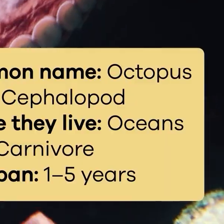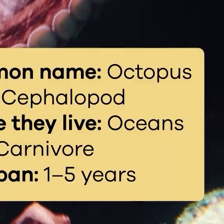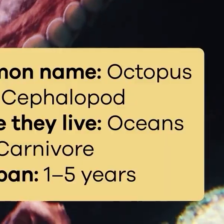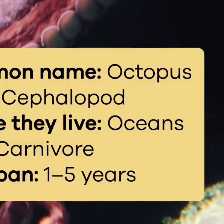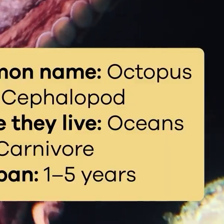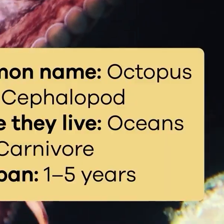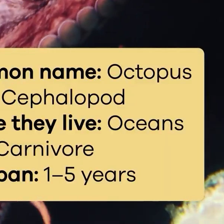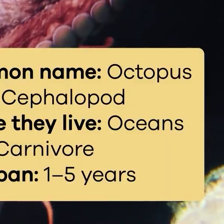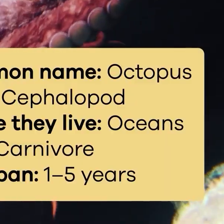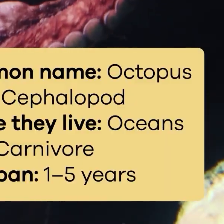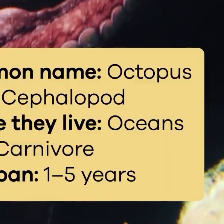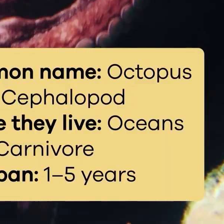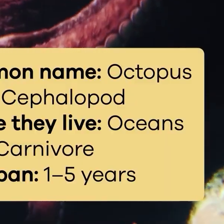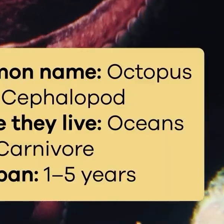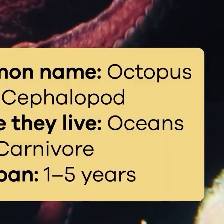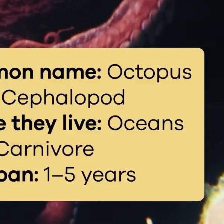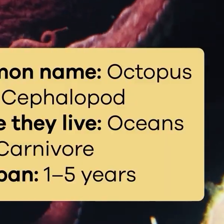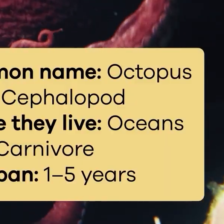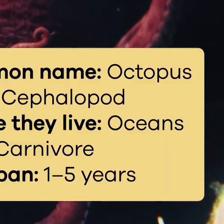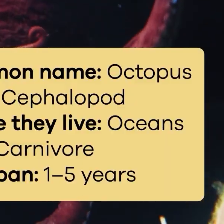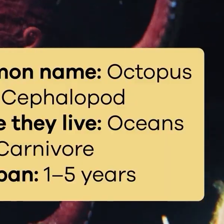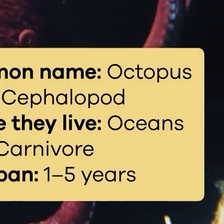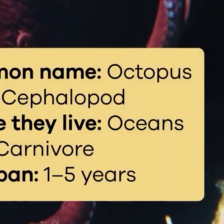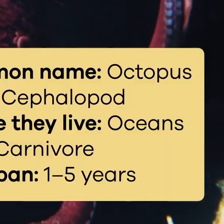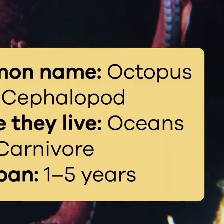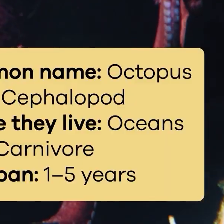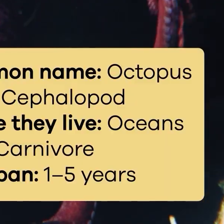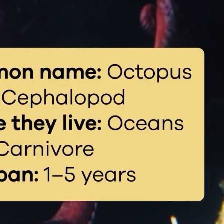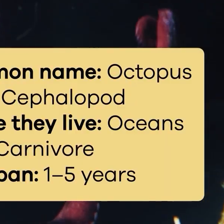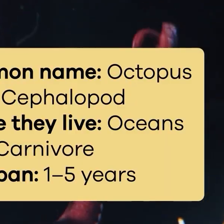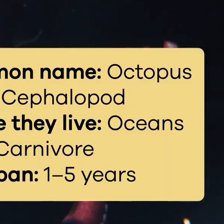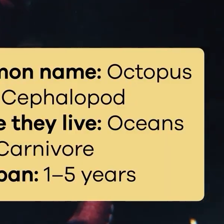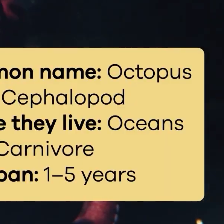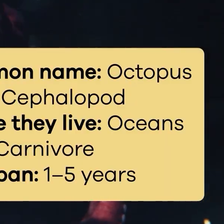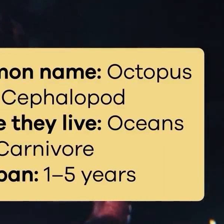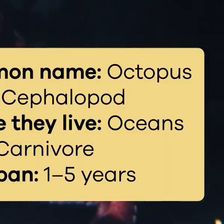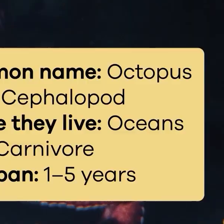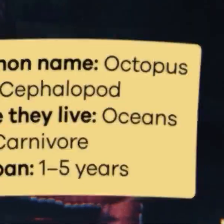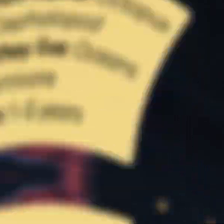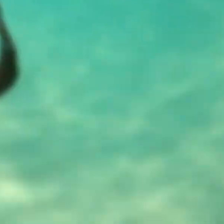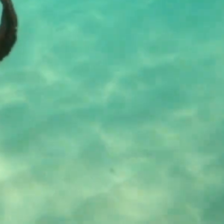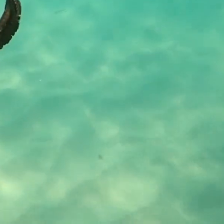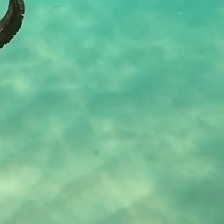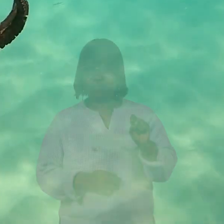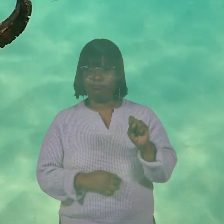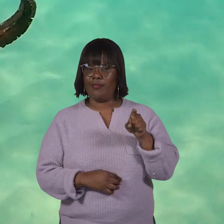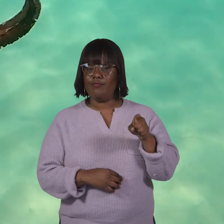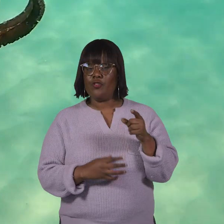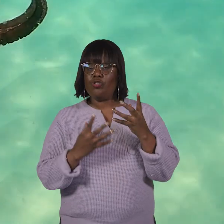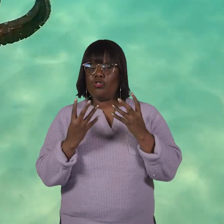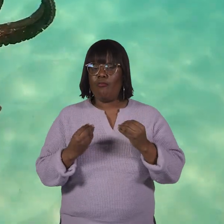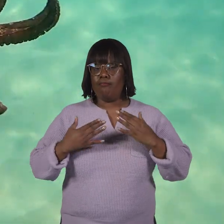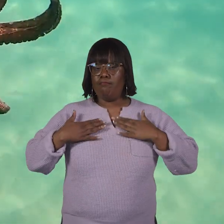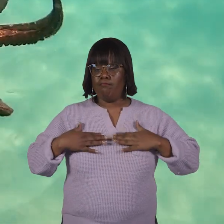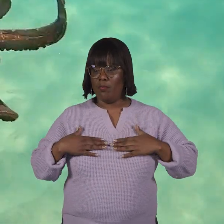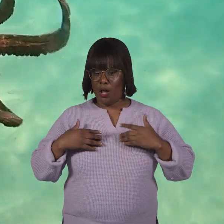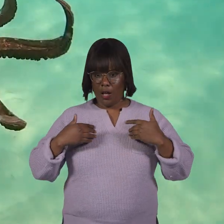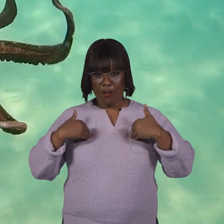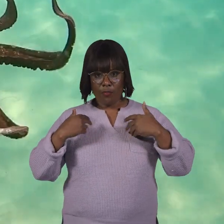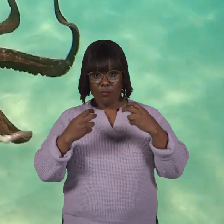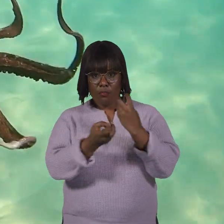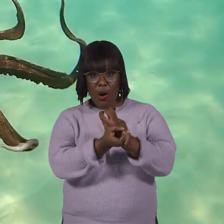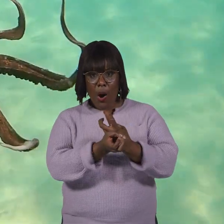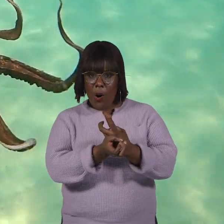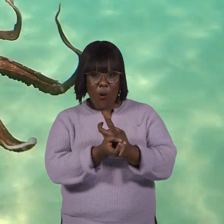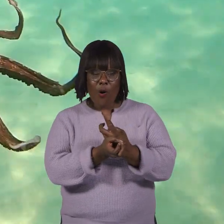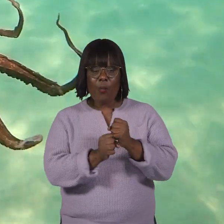Octopuses are super cool sea creatures that belong to a group called cephalopods. They have soft bodies with no bones,